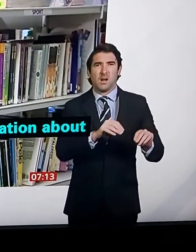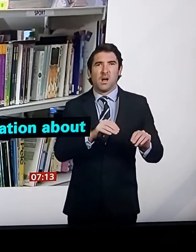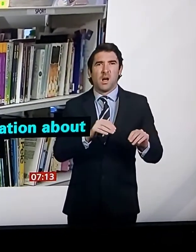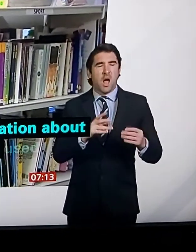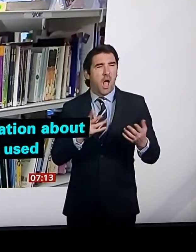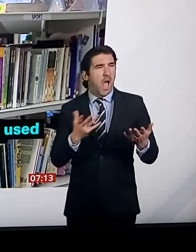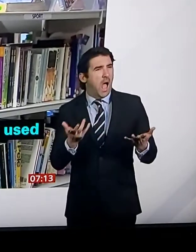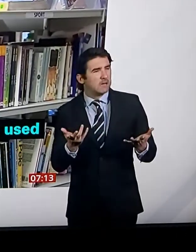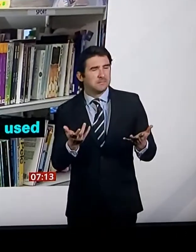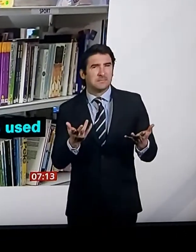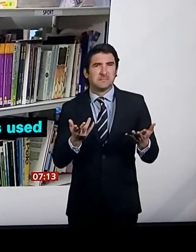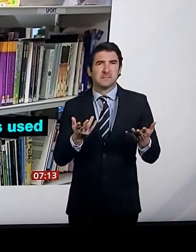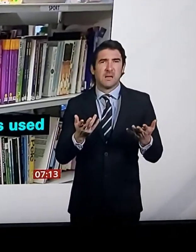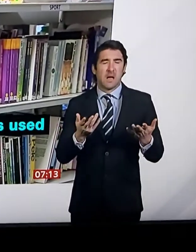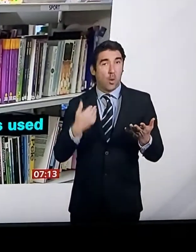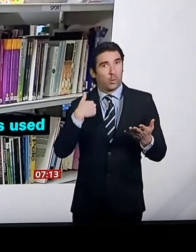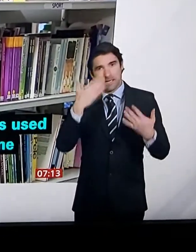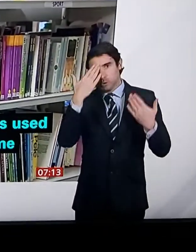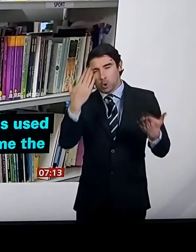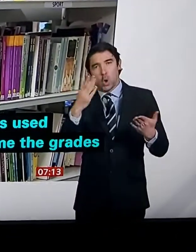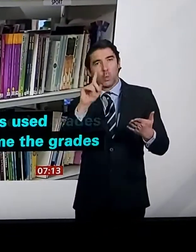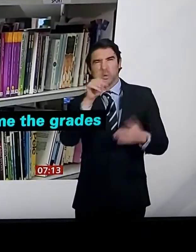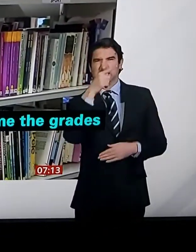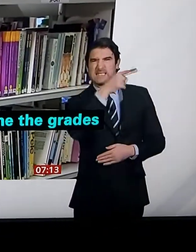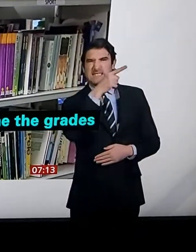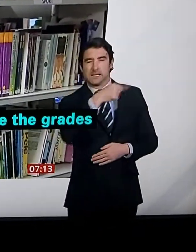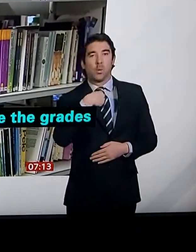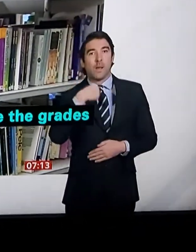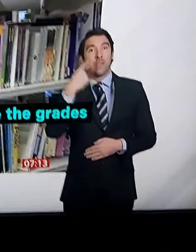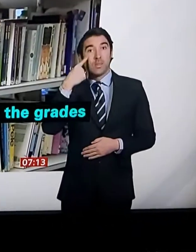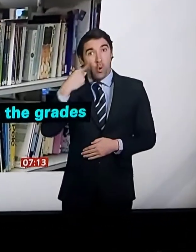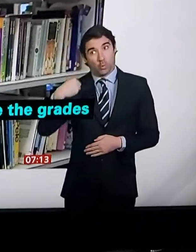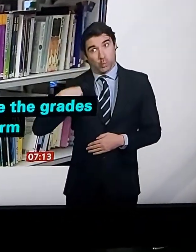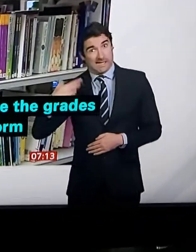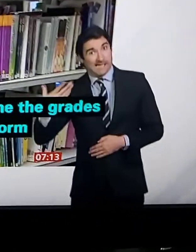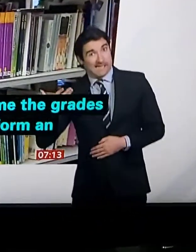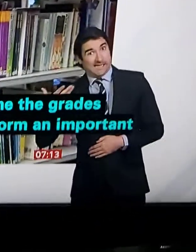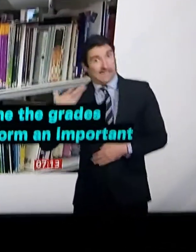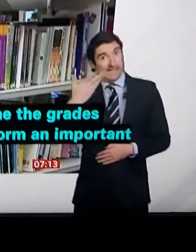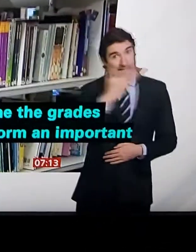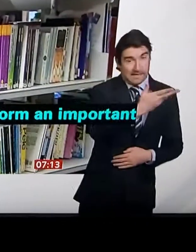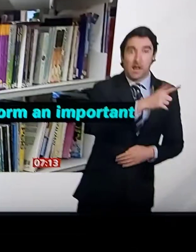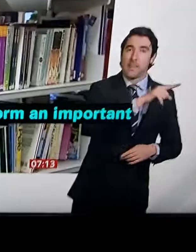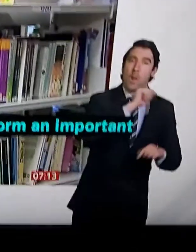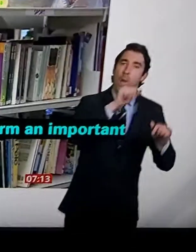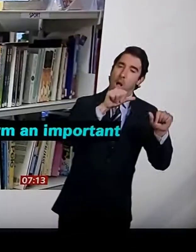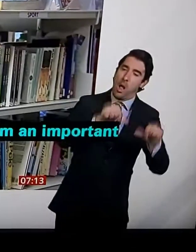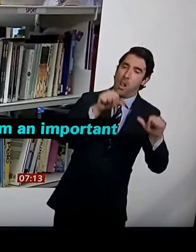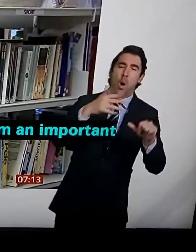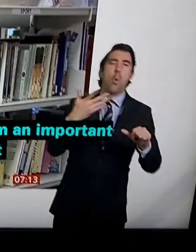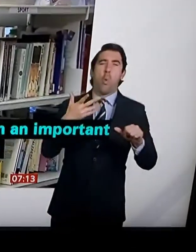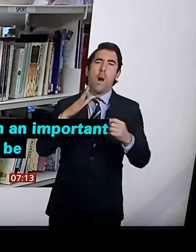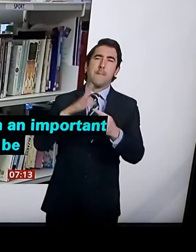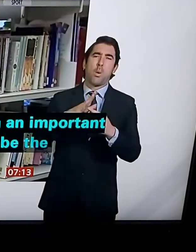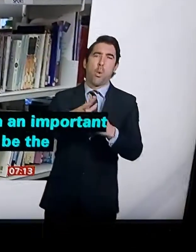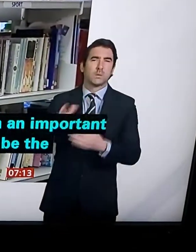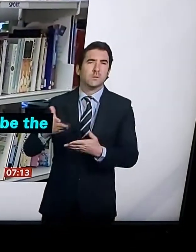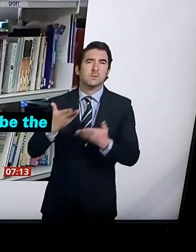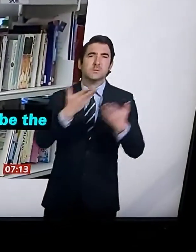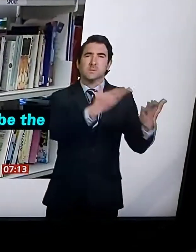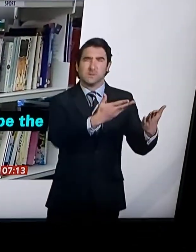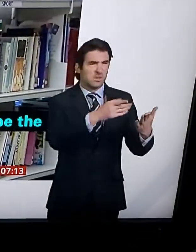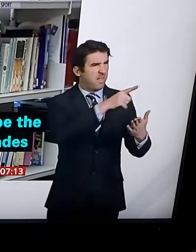form an important part of the process, if not be the sole determinant of the grades that were given. Once it became clear that wasn't